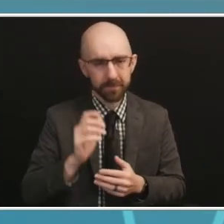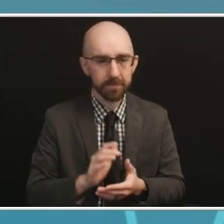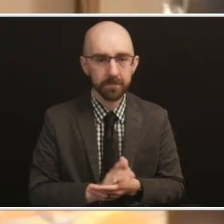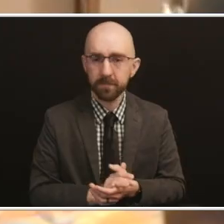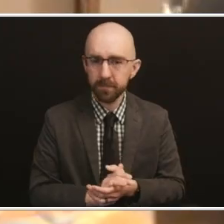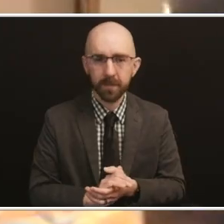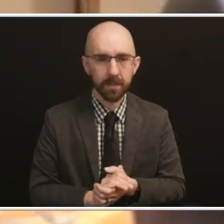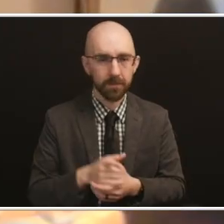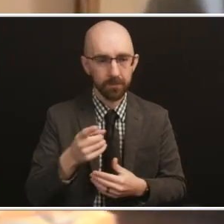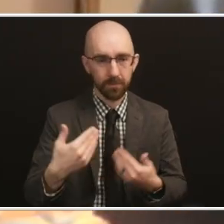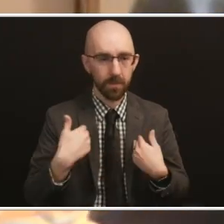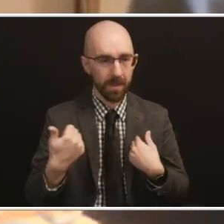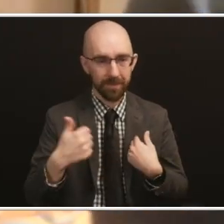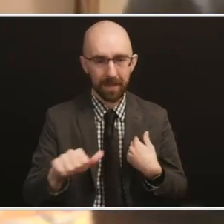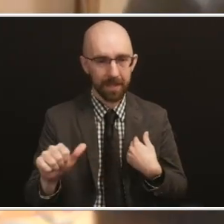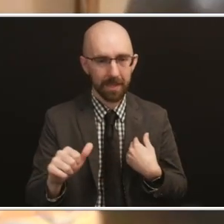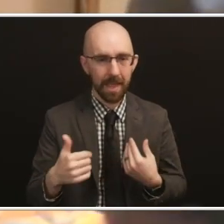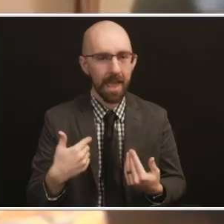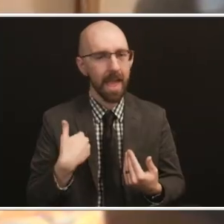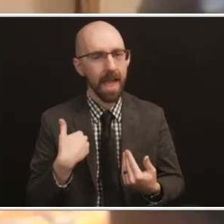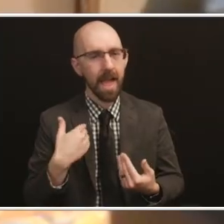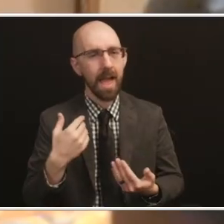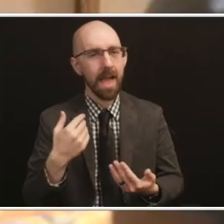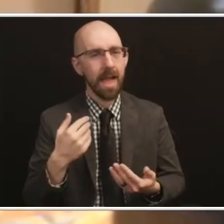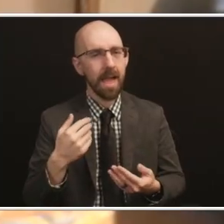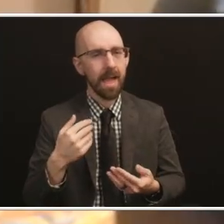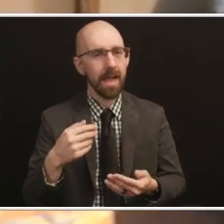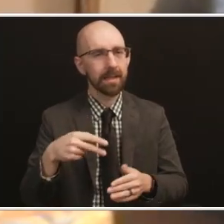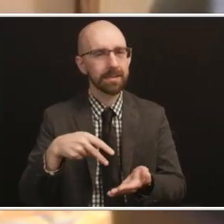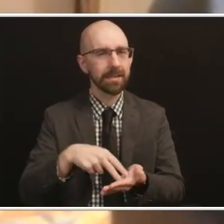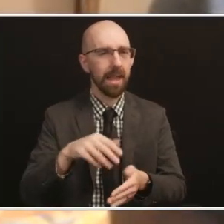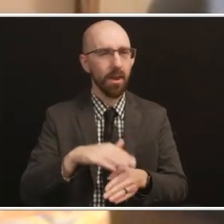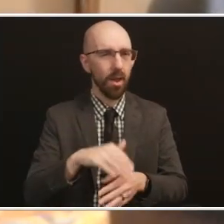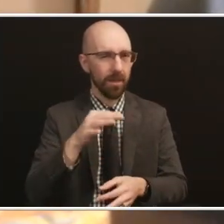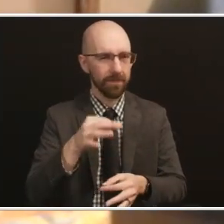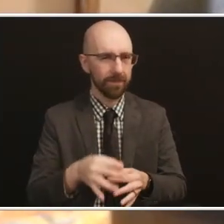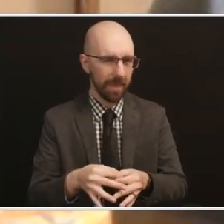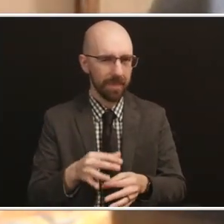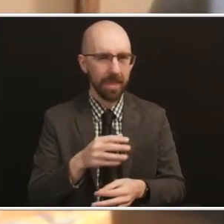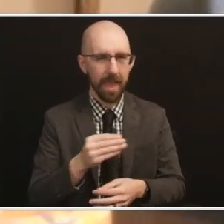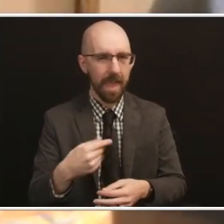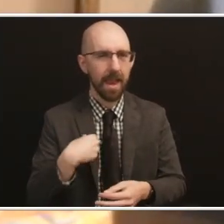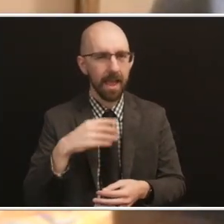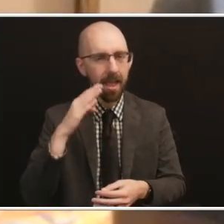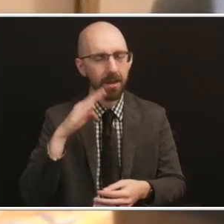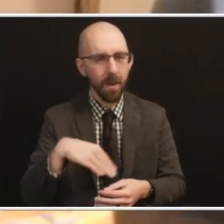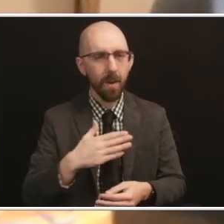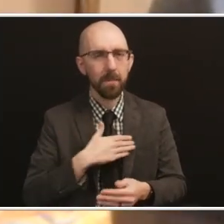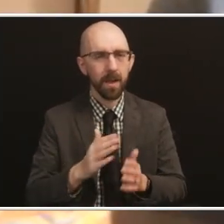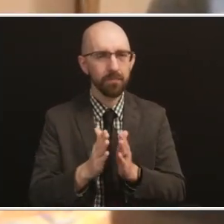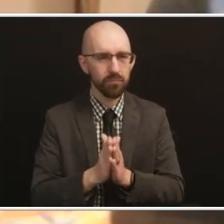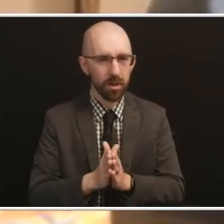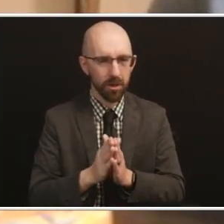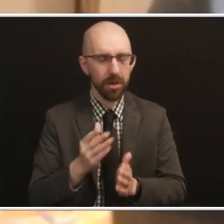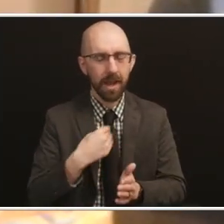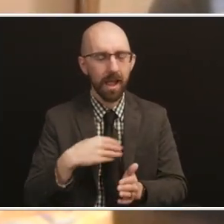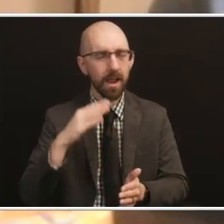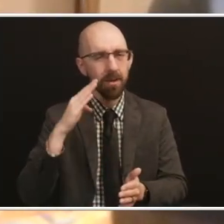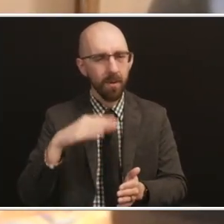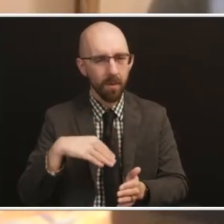Well, I stand on faith, and I know my prayers, and I